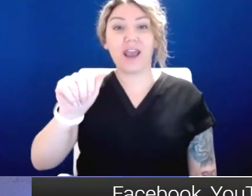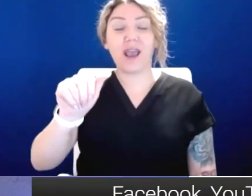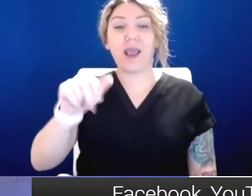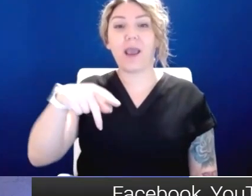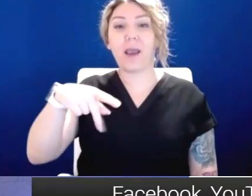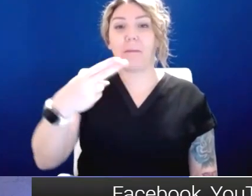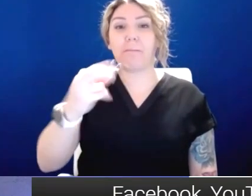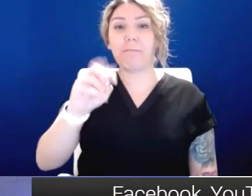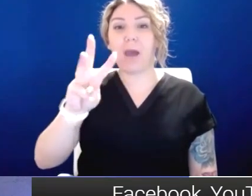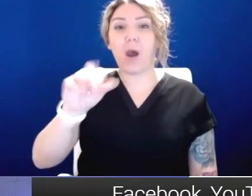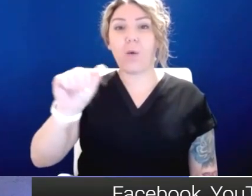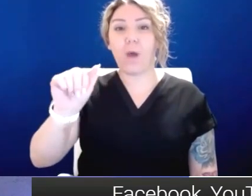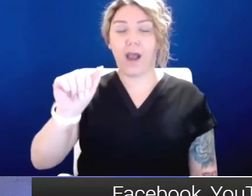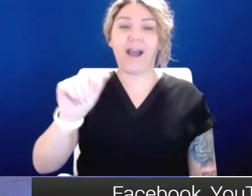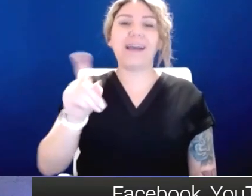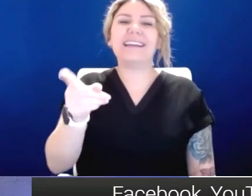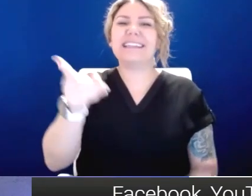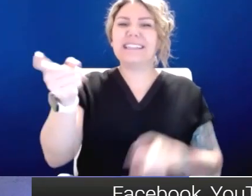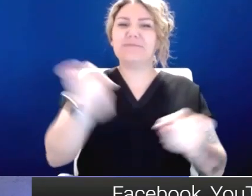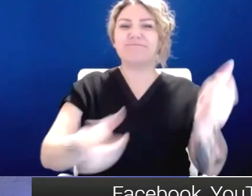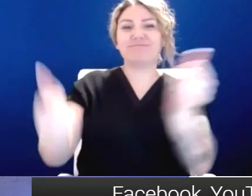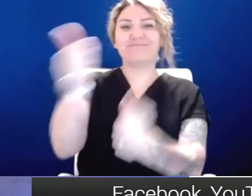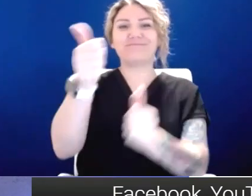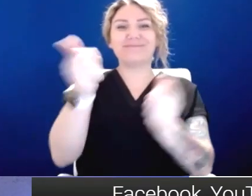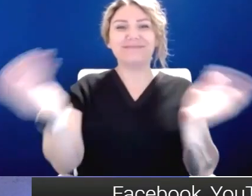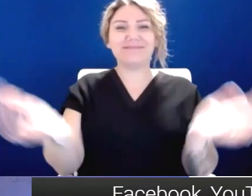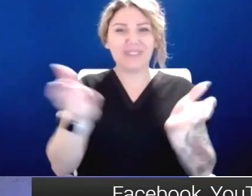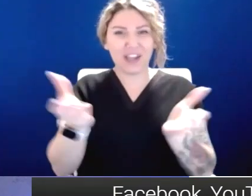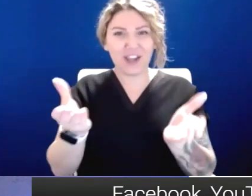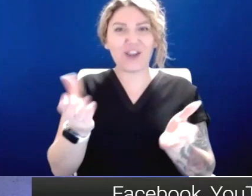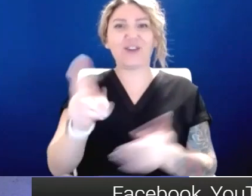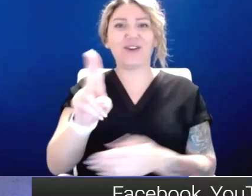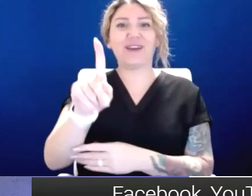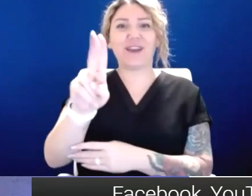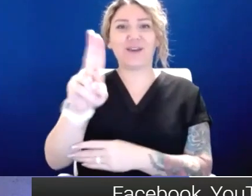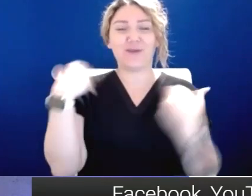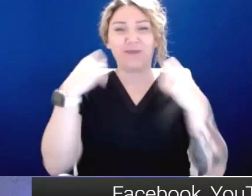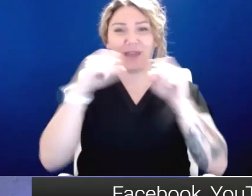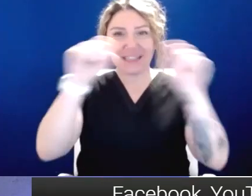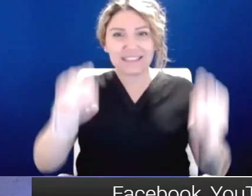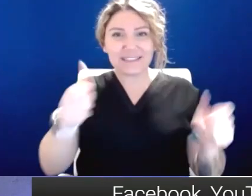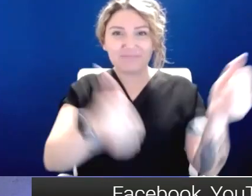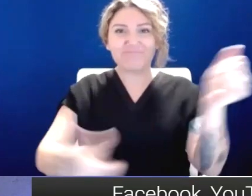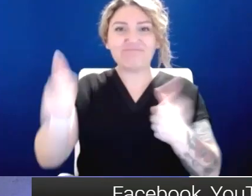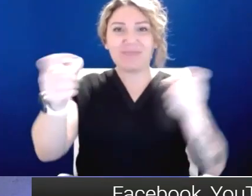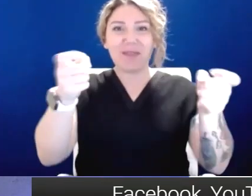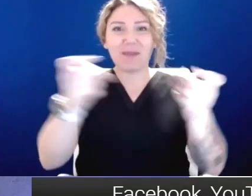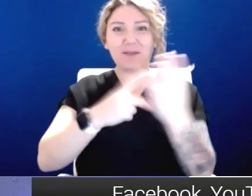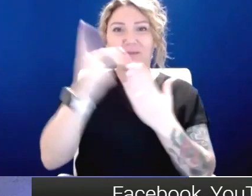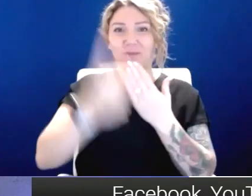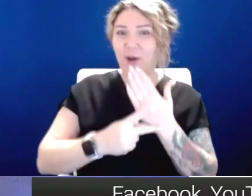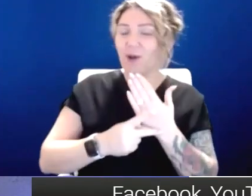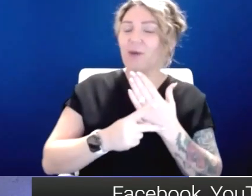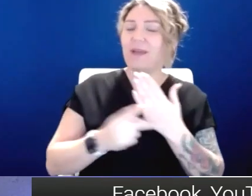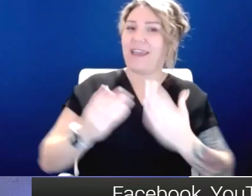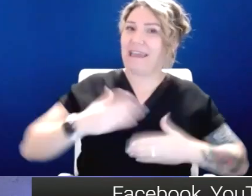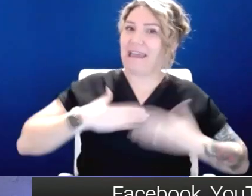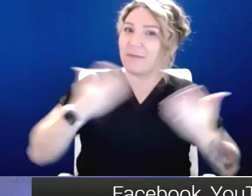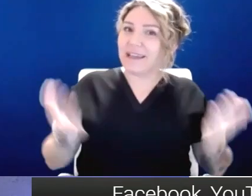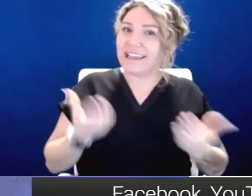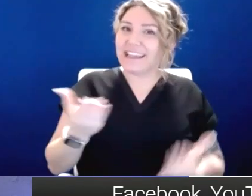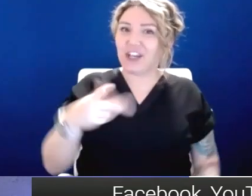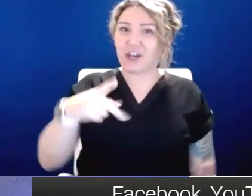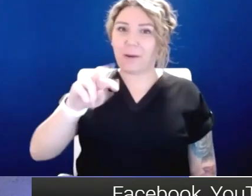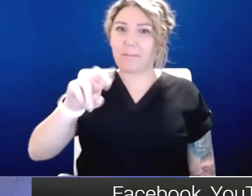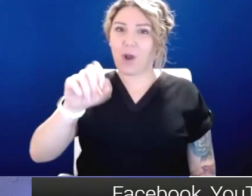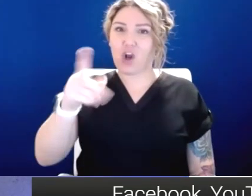Disorder Program here at the University of Kansas Health System. Good morning to you. Thank you. Thank you for having me. So glad you are here. It is Parkinson's Awareness Month, and